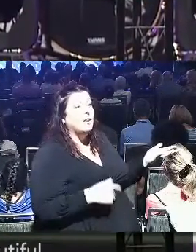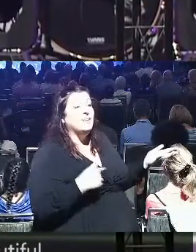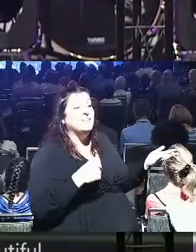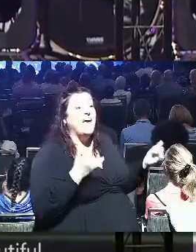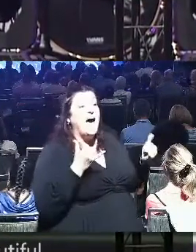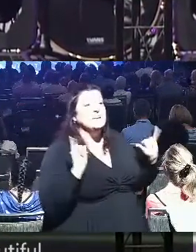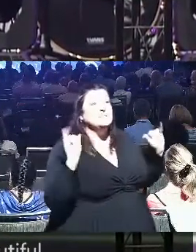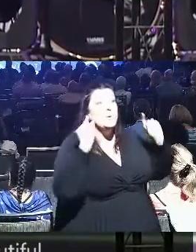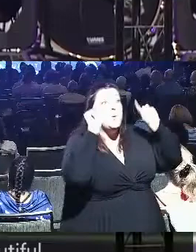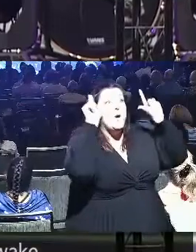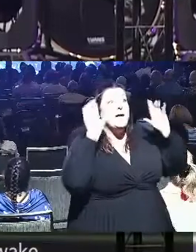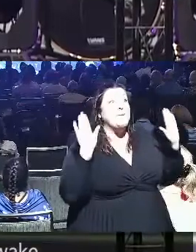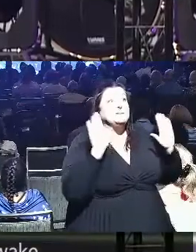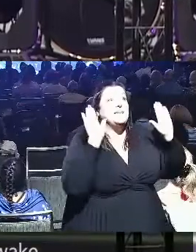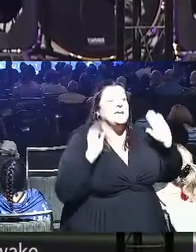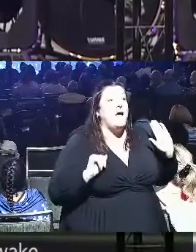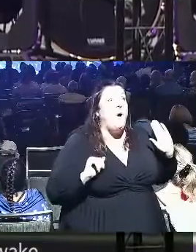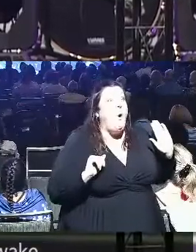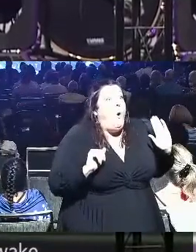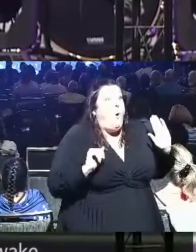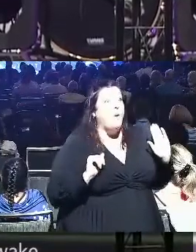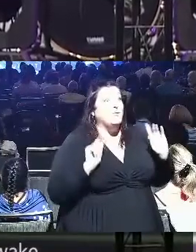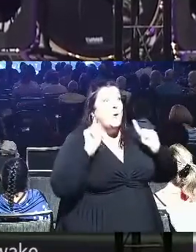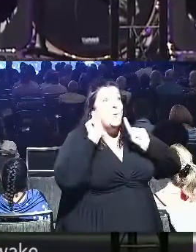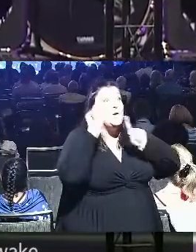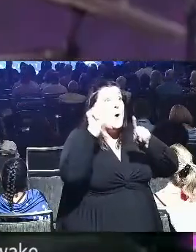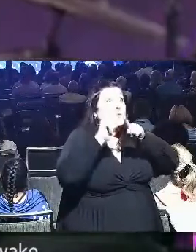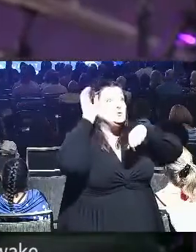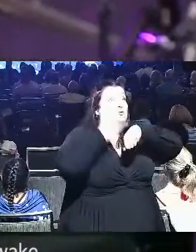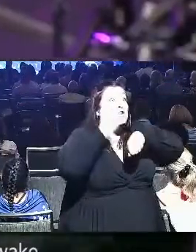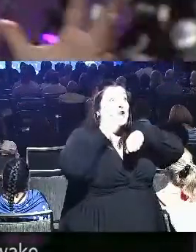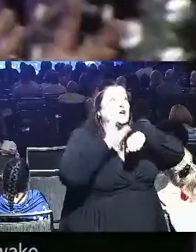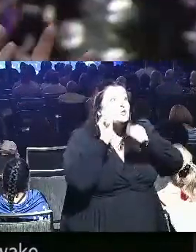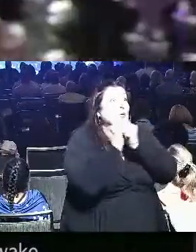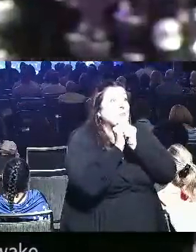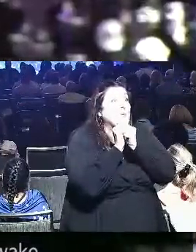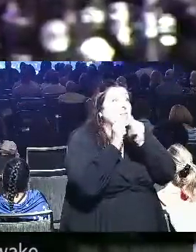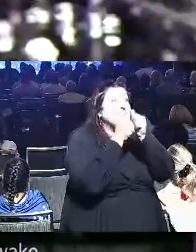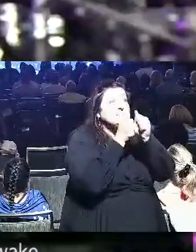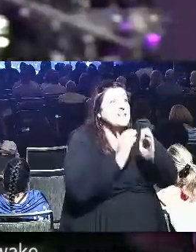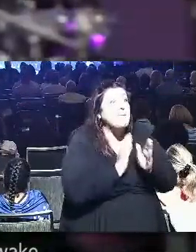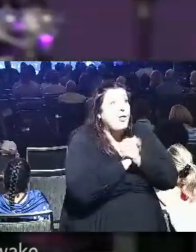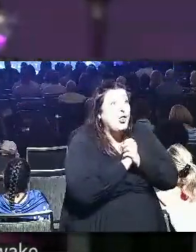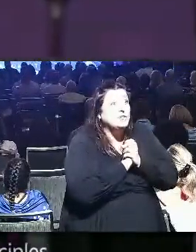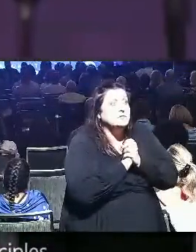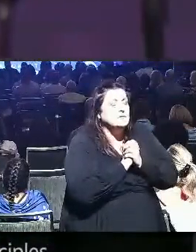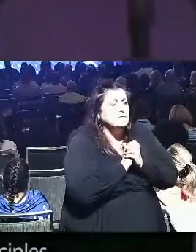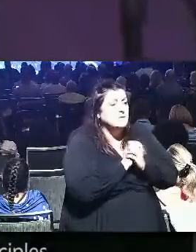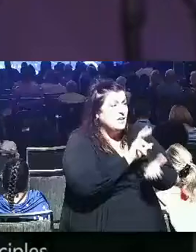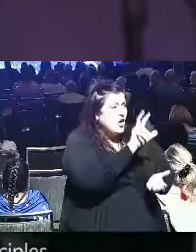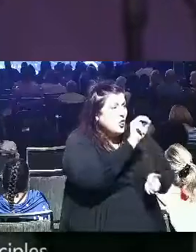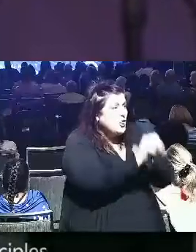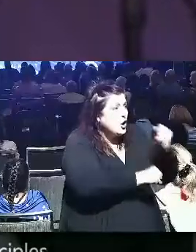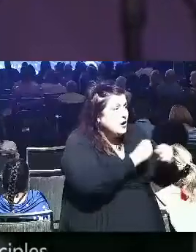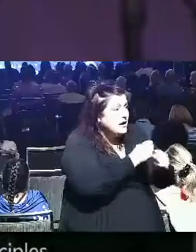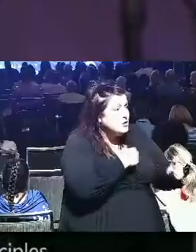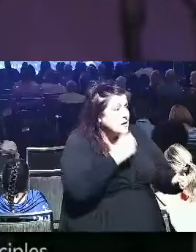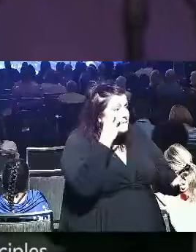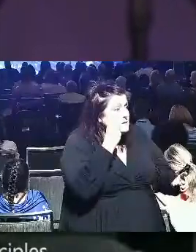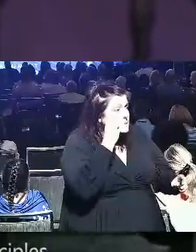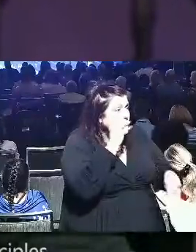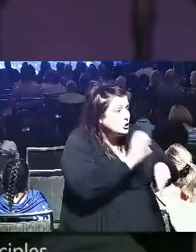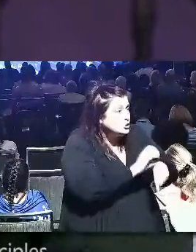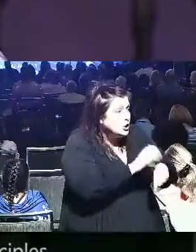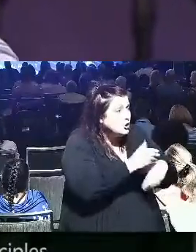a Sunday and I'm just like, oh, we get to go be with the disciples. 30 years into this journey, it's not wearing off on